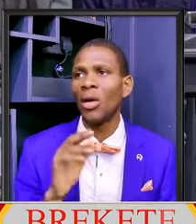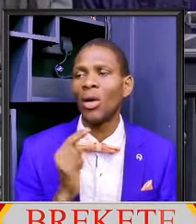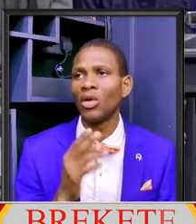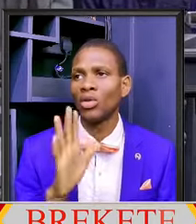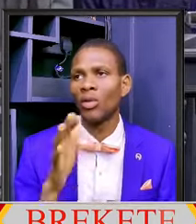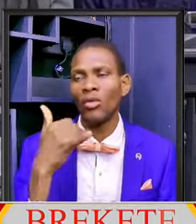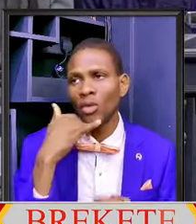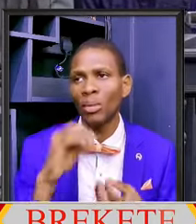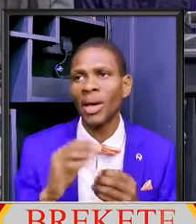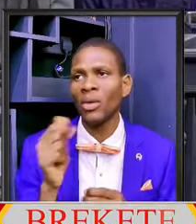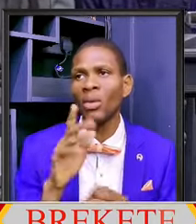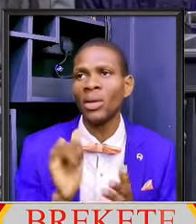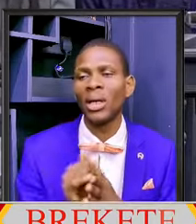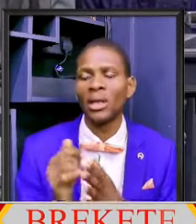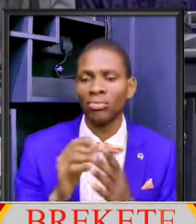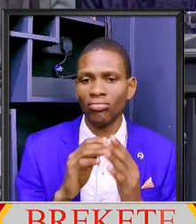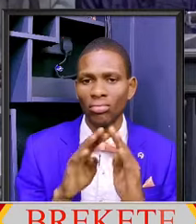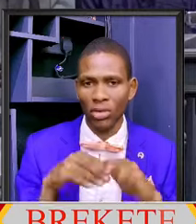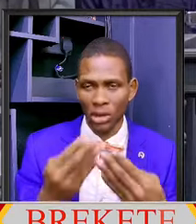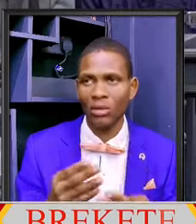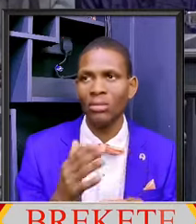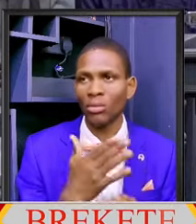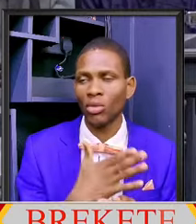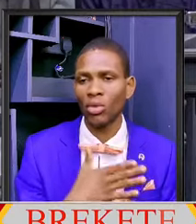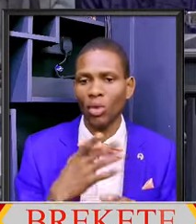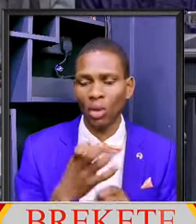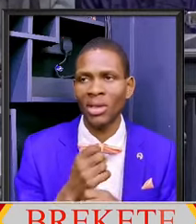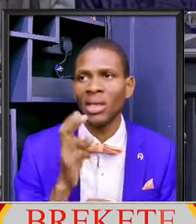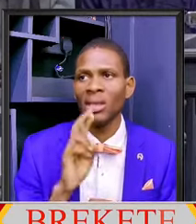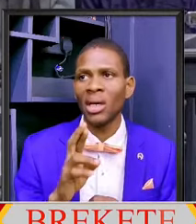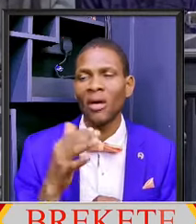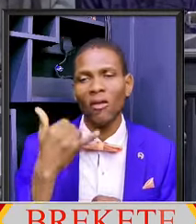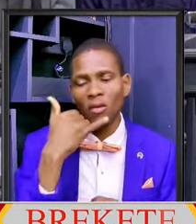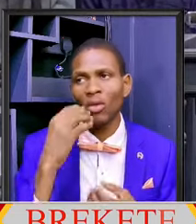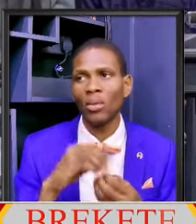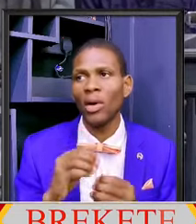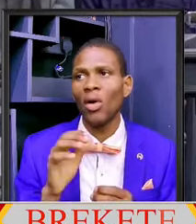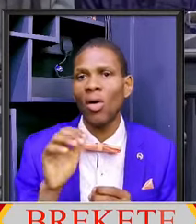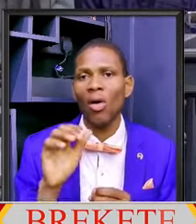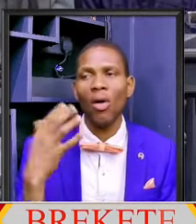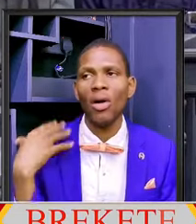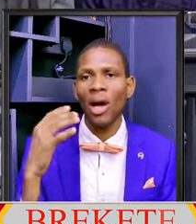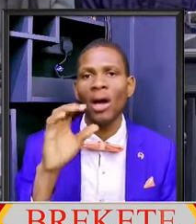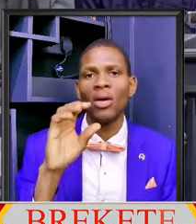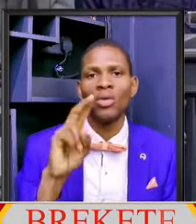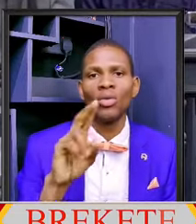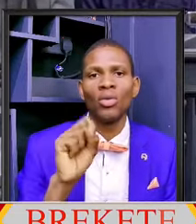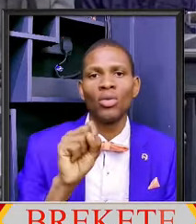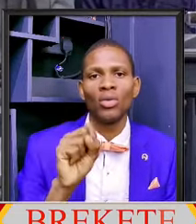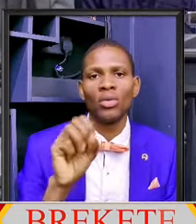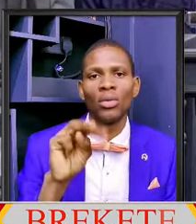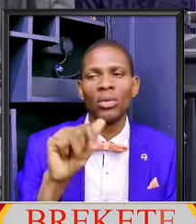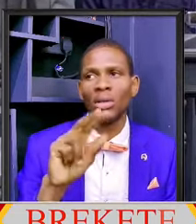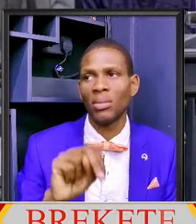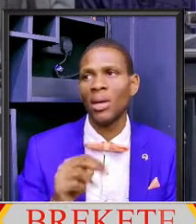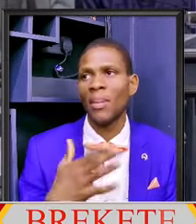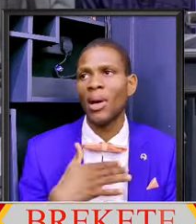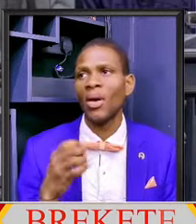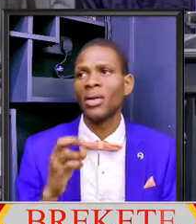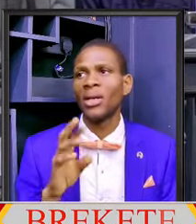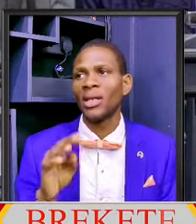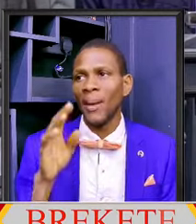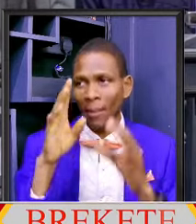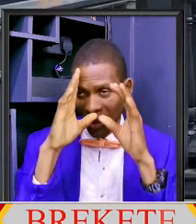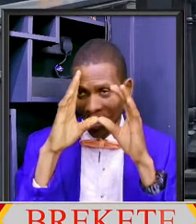number. Anybody will donate, you collect their phone numbers. Oga Usman. Honorable President. Mm-hmm. Thank you,